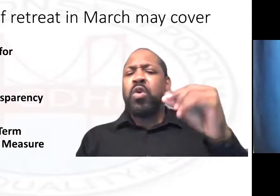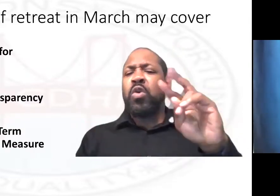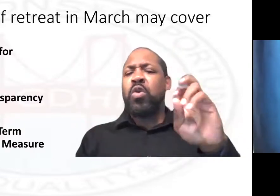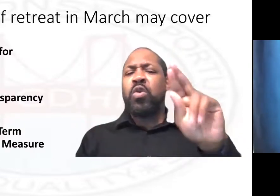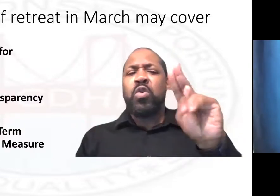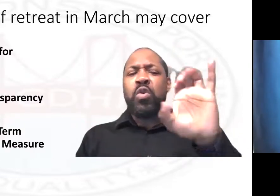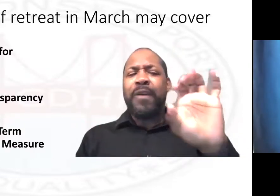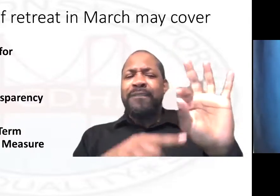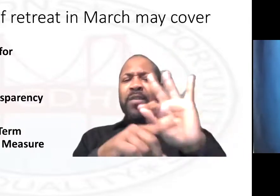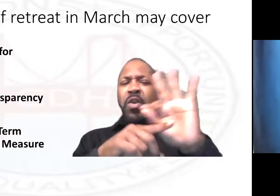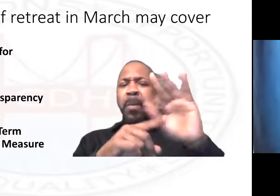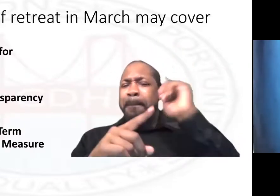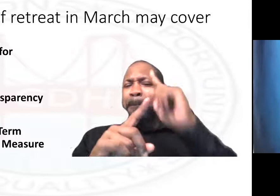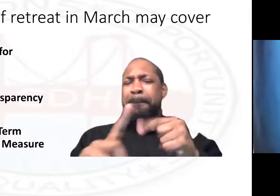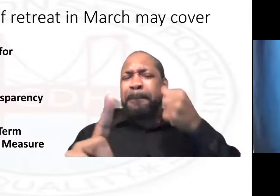So right now,